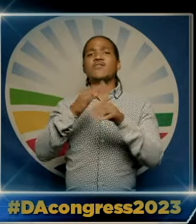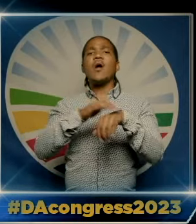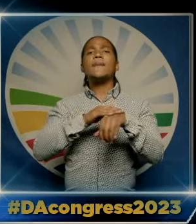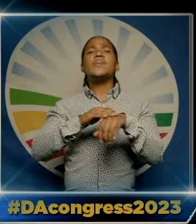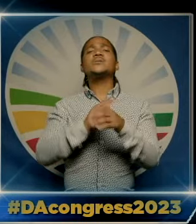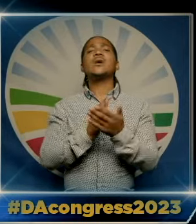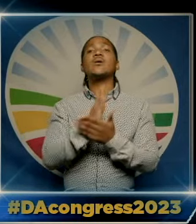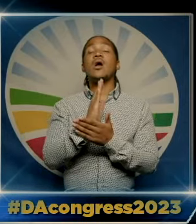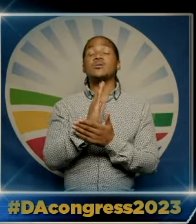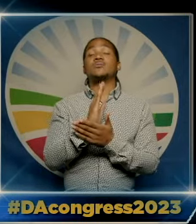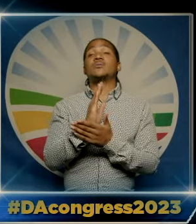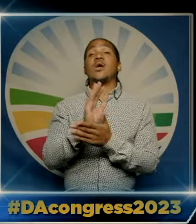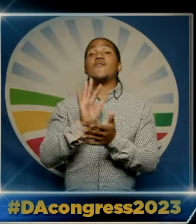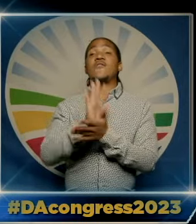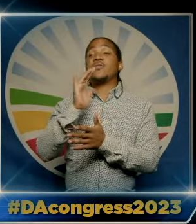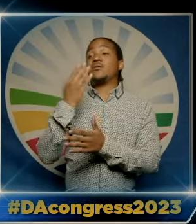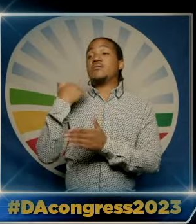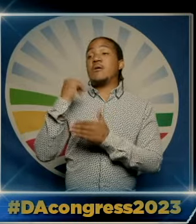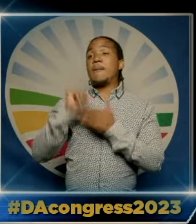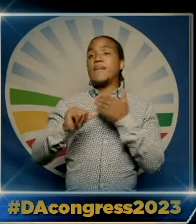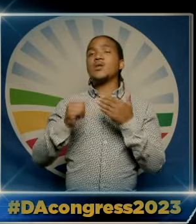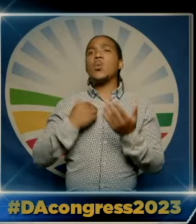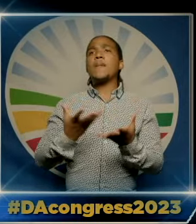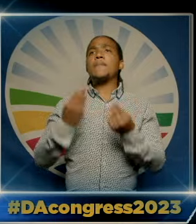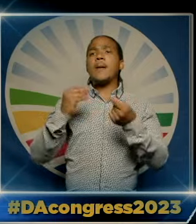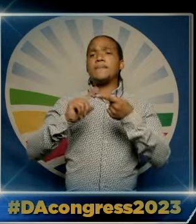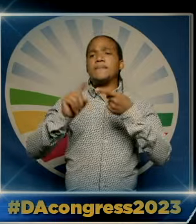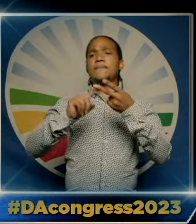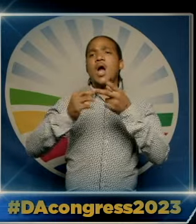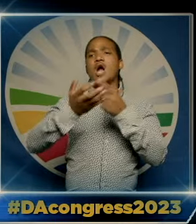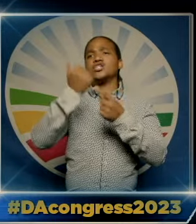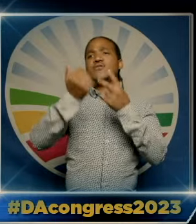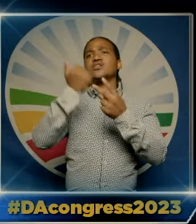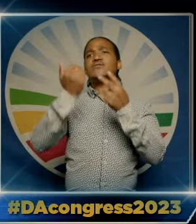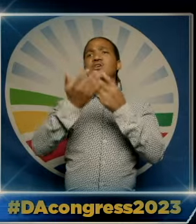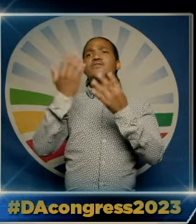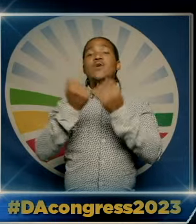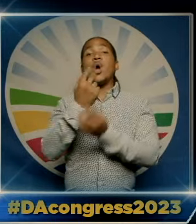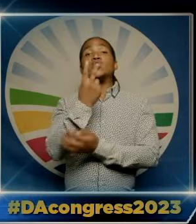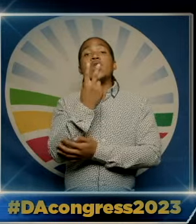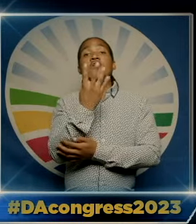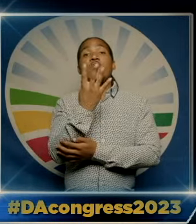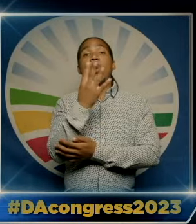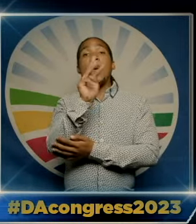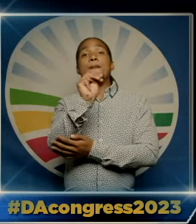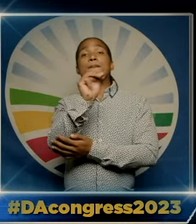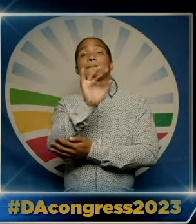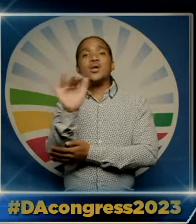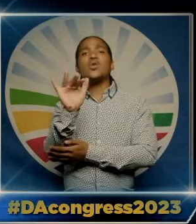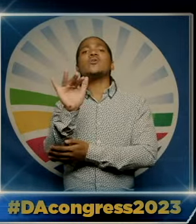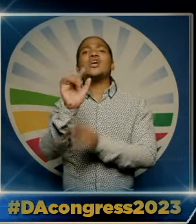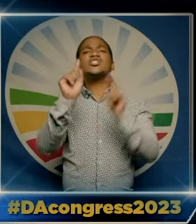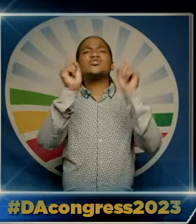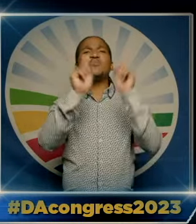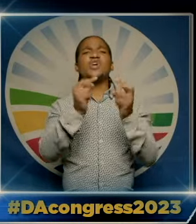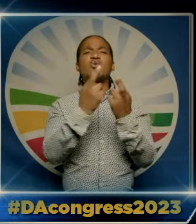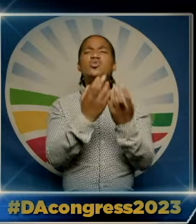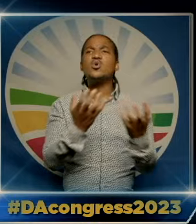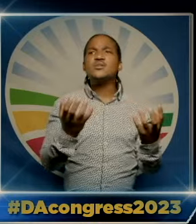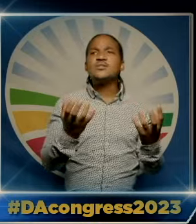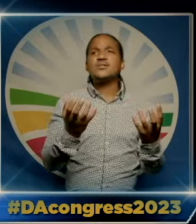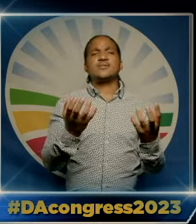15 months, we've achieved some of the following, amongst others. We've spent 24 million rand on specialized equipment like TLBs